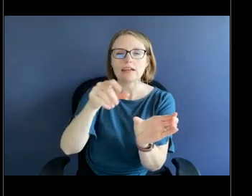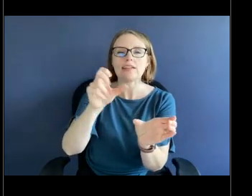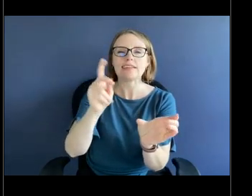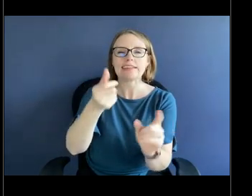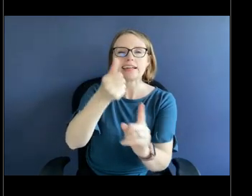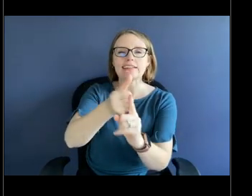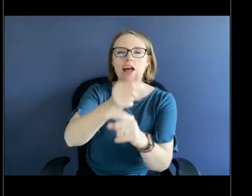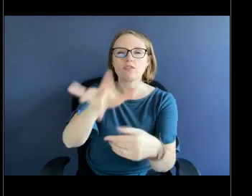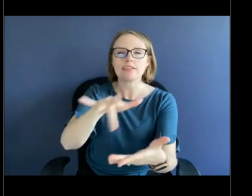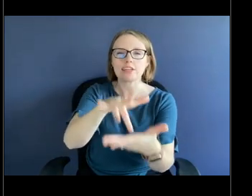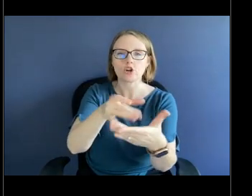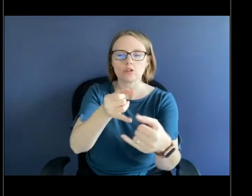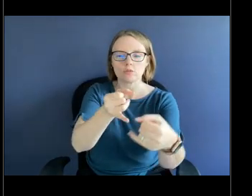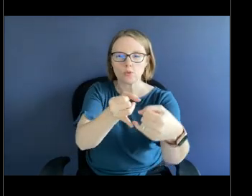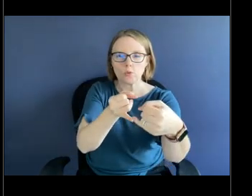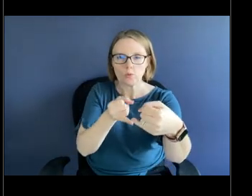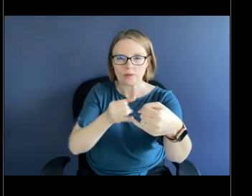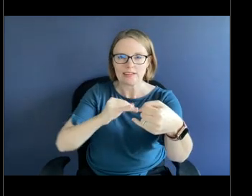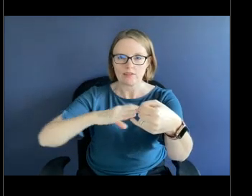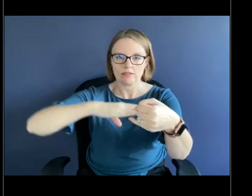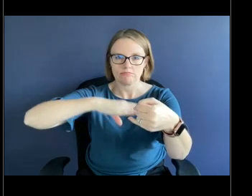itself.